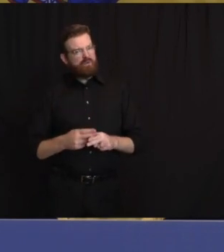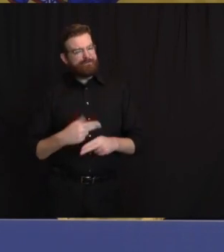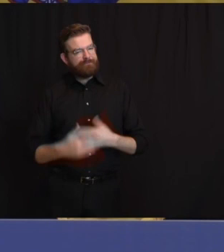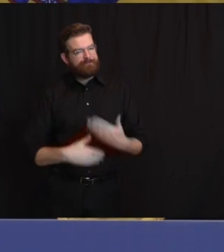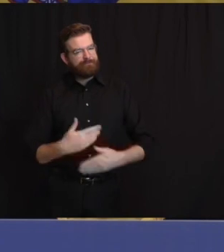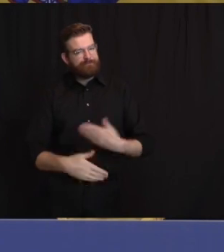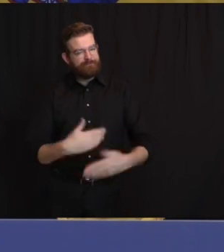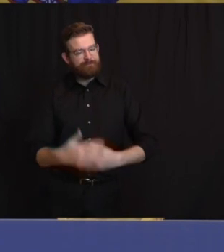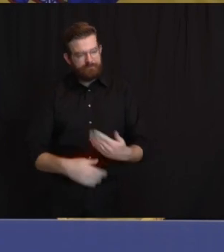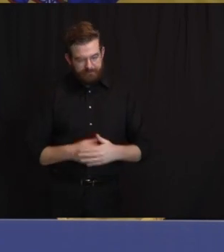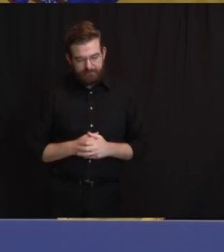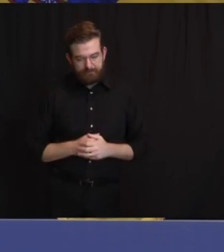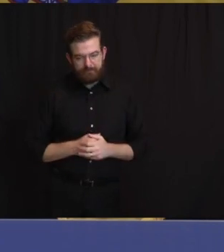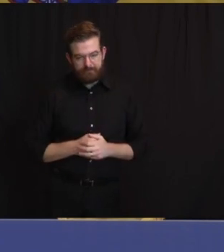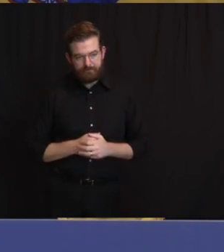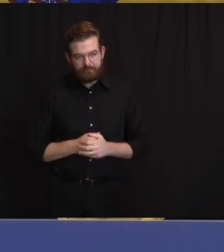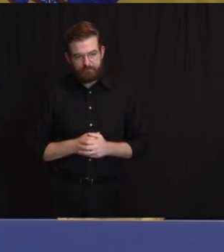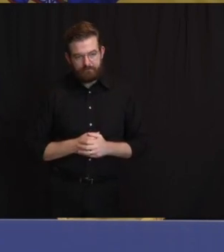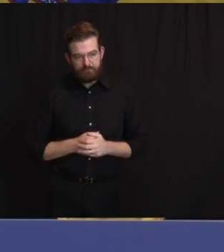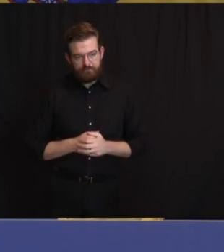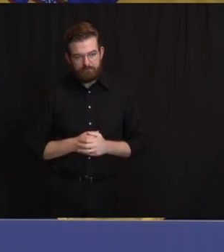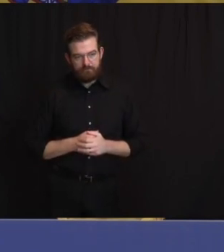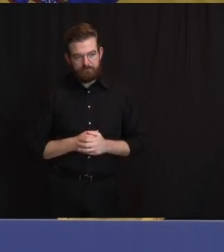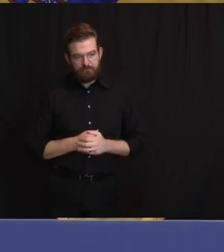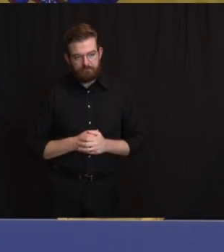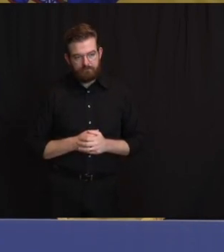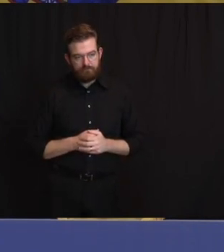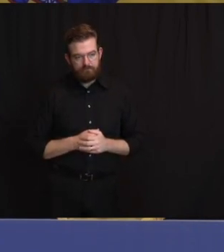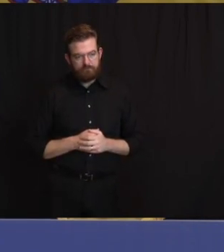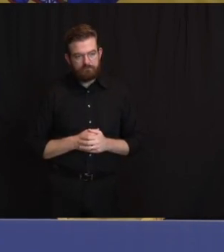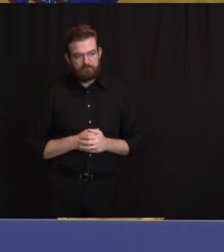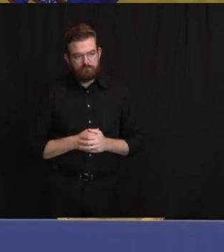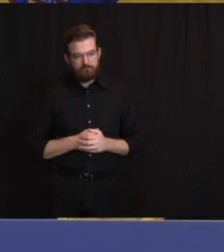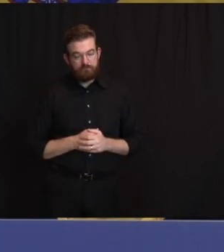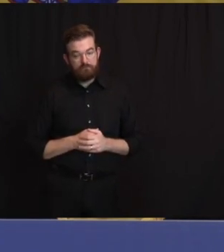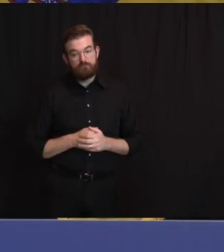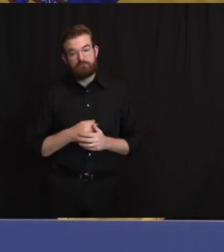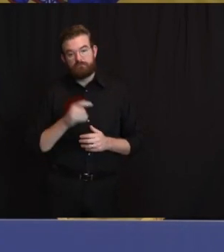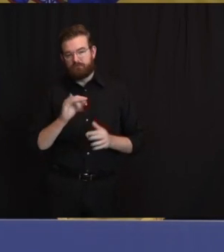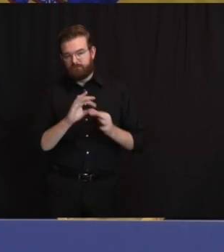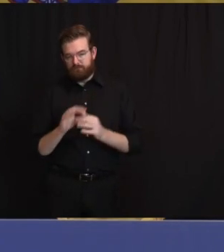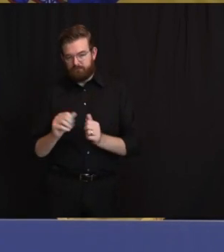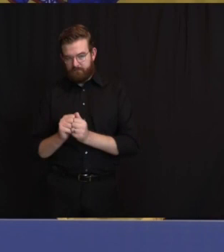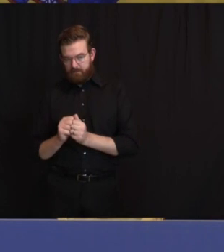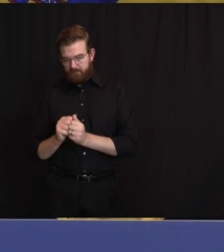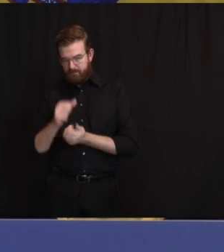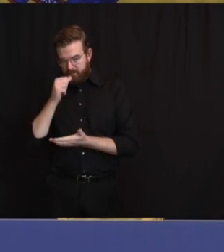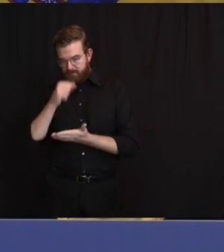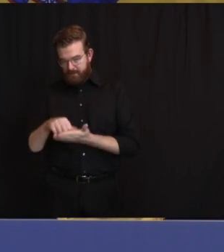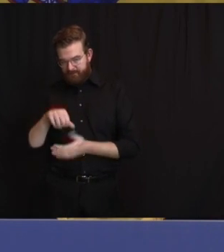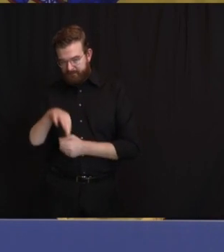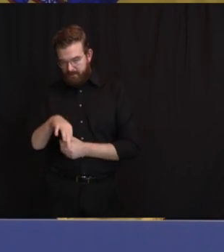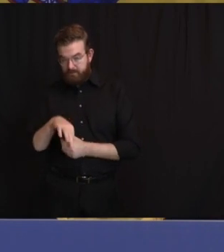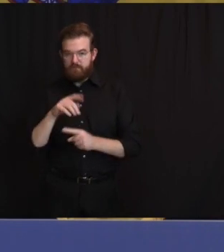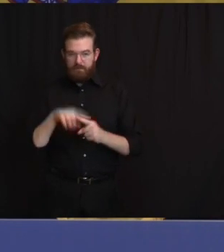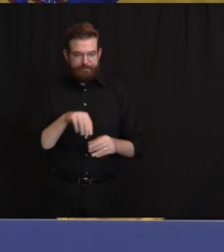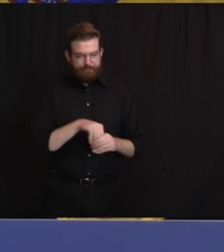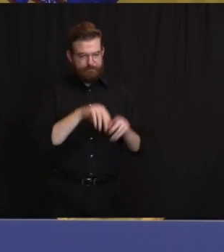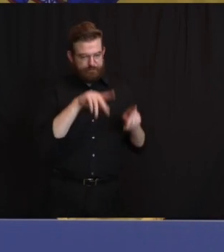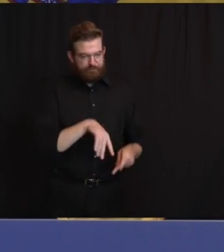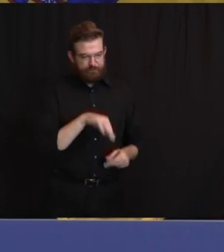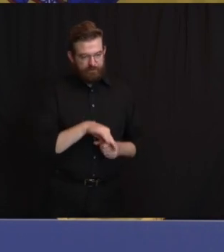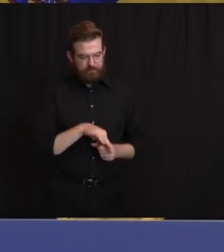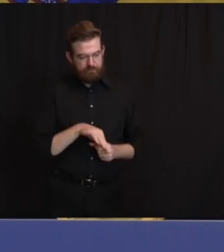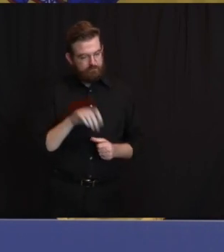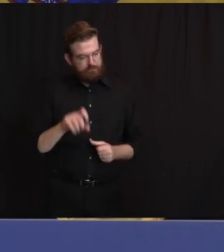much for the vote by mail piece, if that's going to be a part of it, as it is for the in-person piece. So one of the things we heard